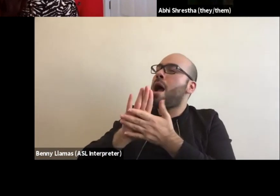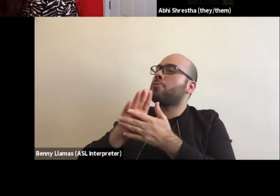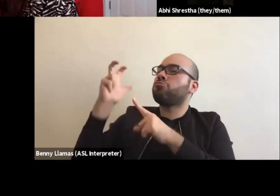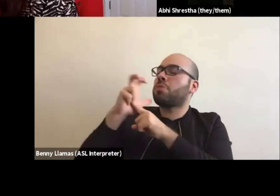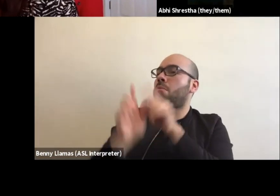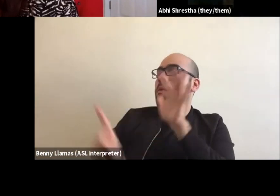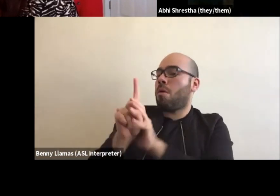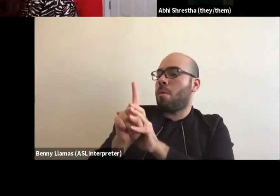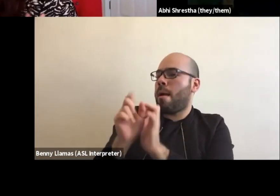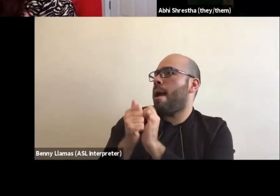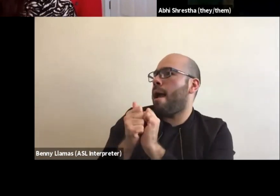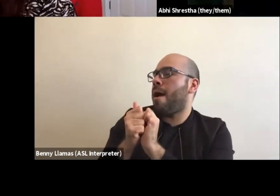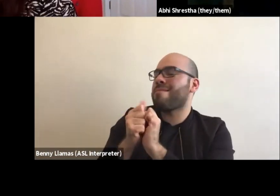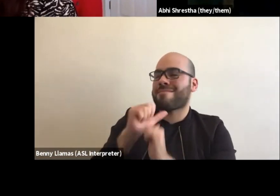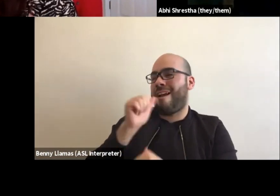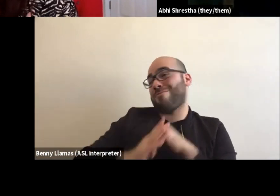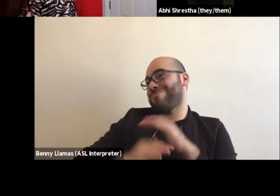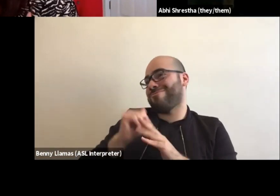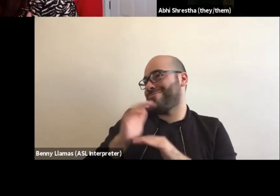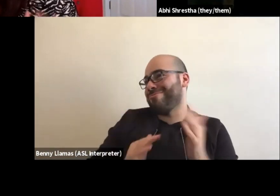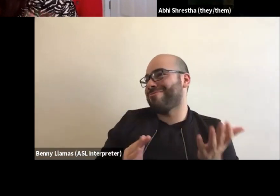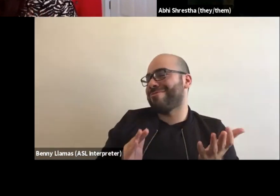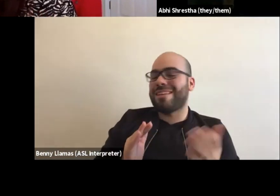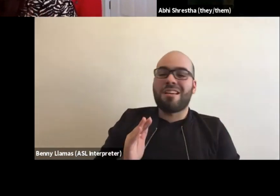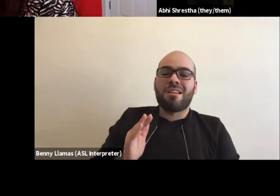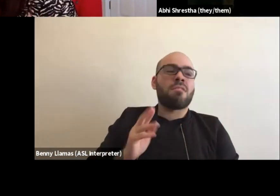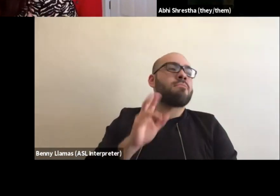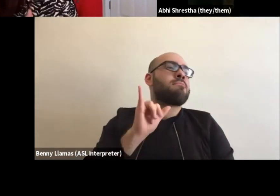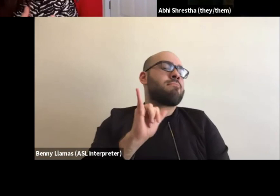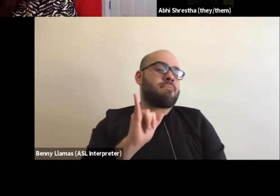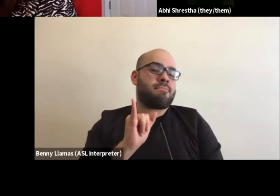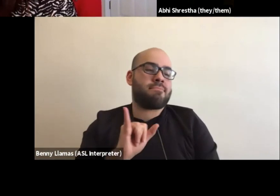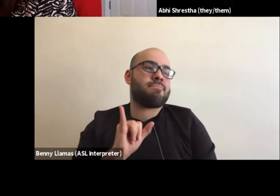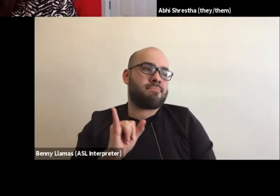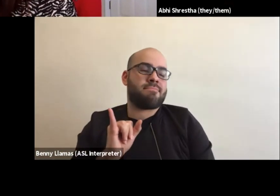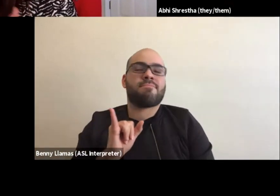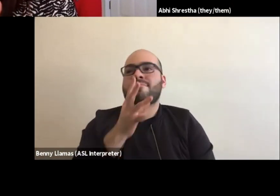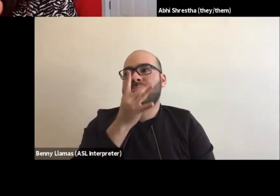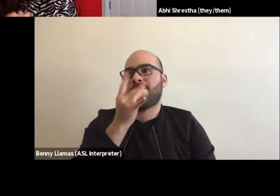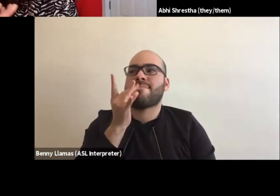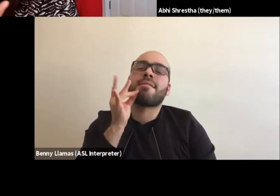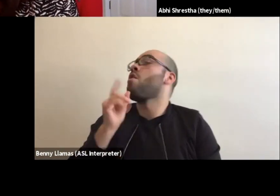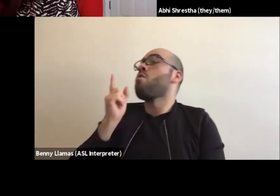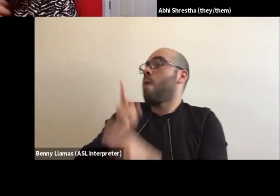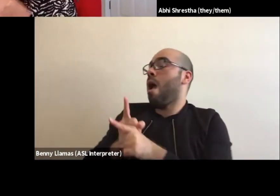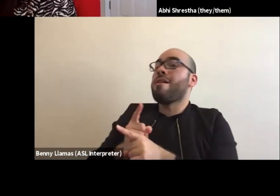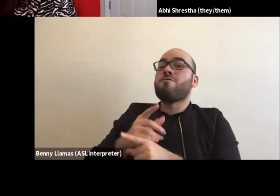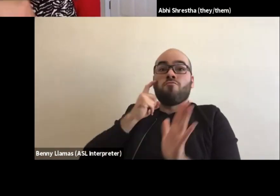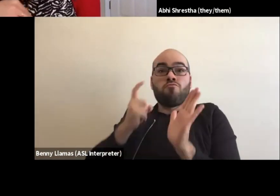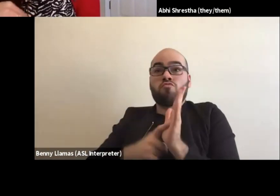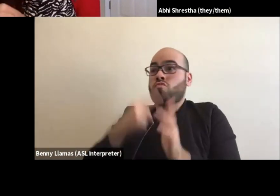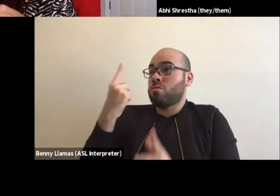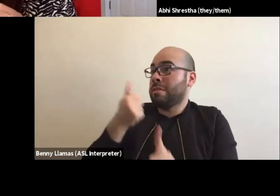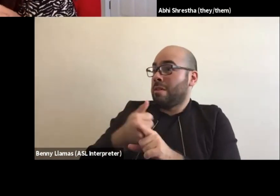is like scary or startling or whatever, that's where the magic happens